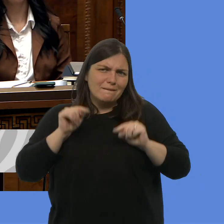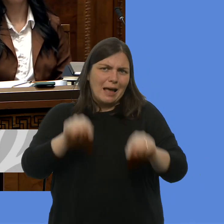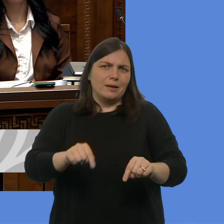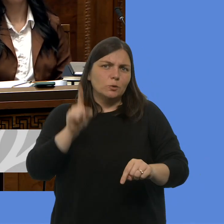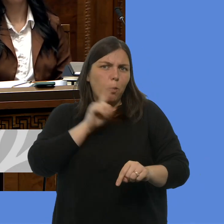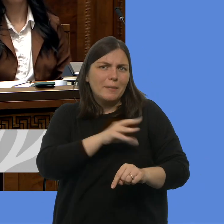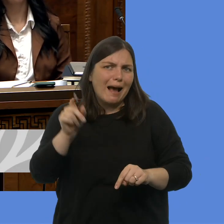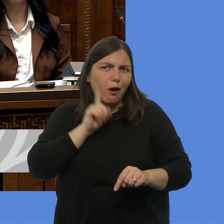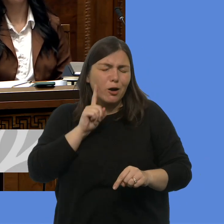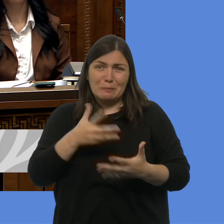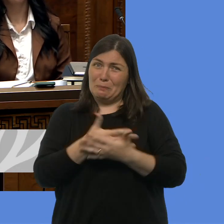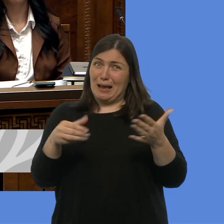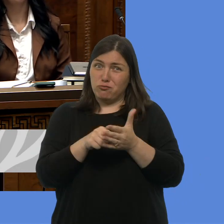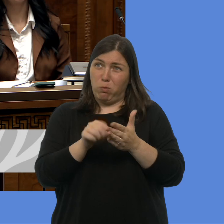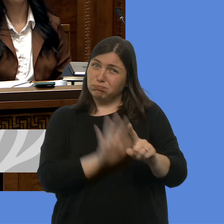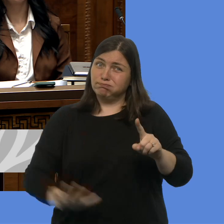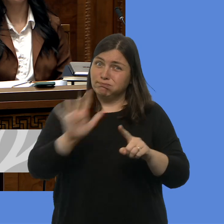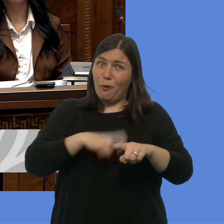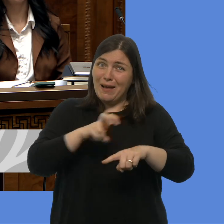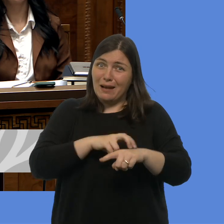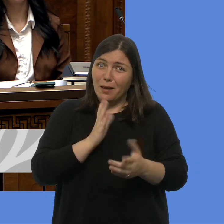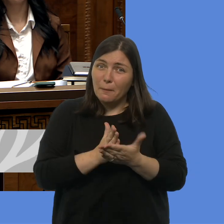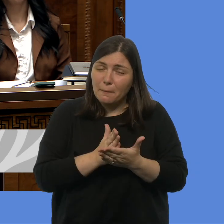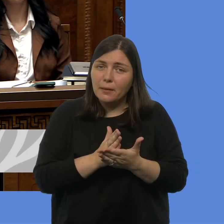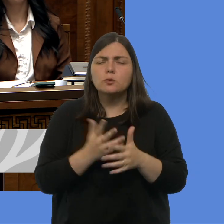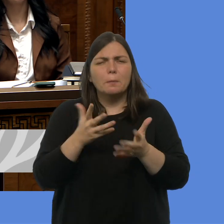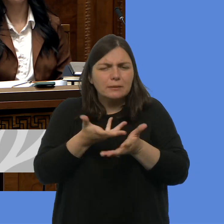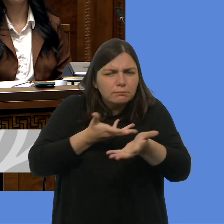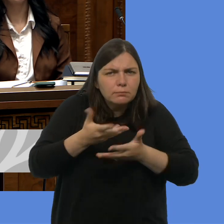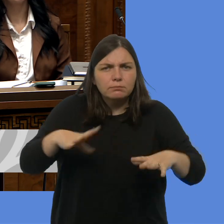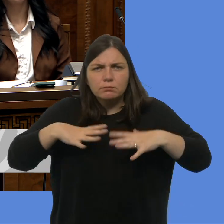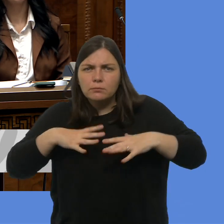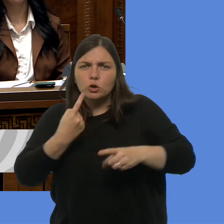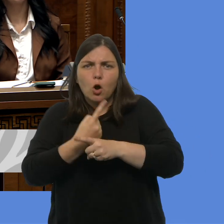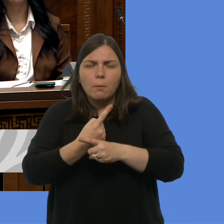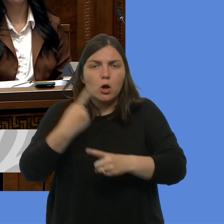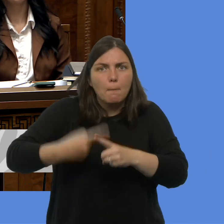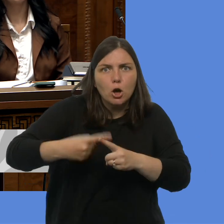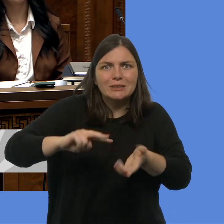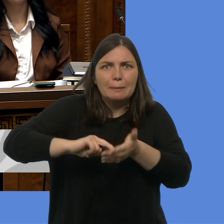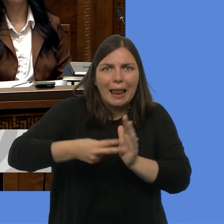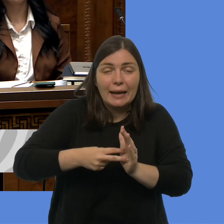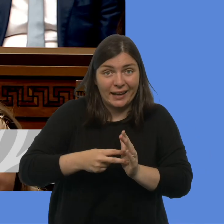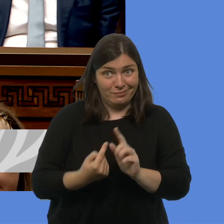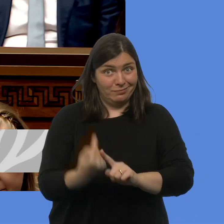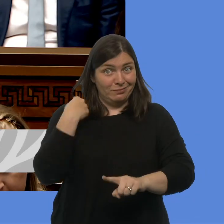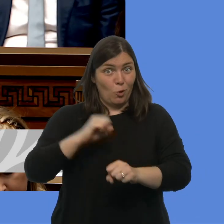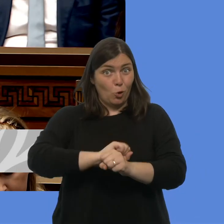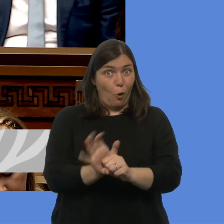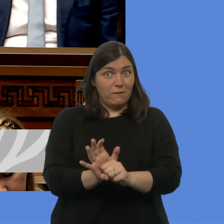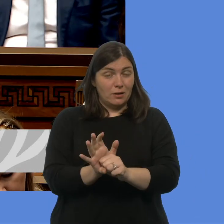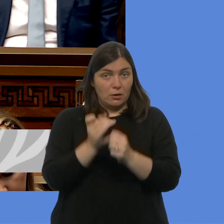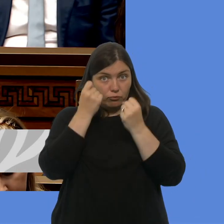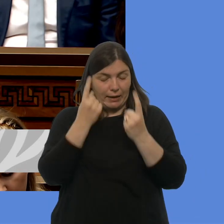such a huge problem right across our island. But we also talked about emergency planning and preparedness, and if the pandemic taught us anything, it was that we needed to have that